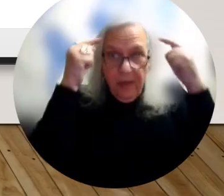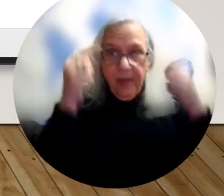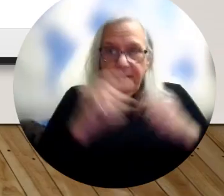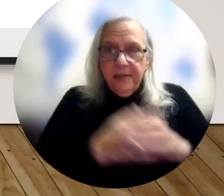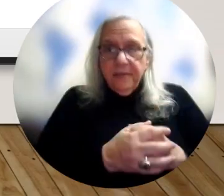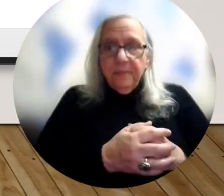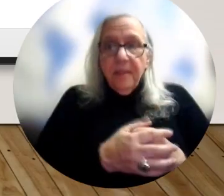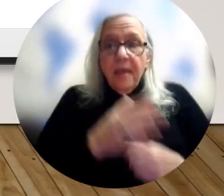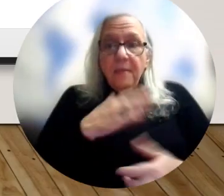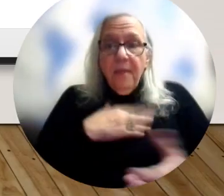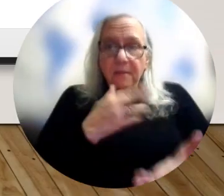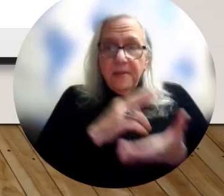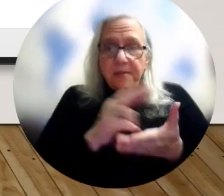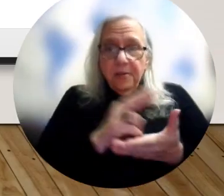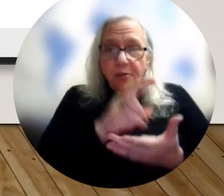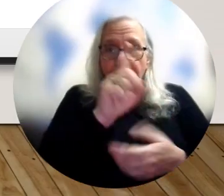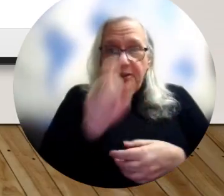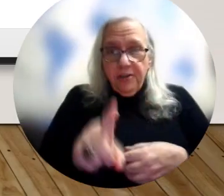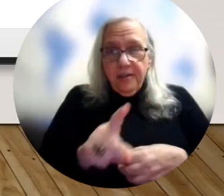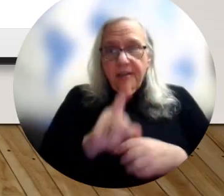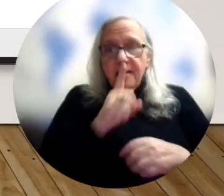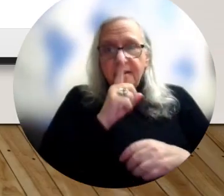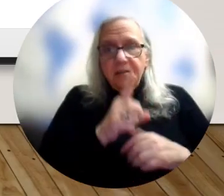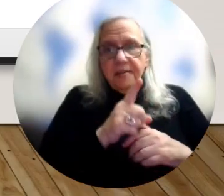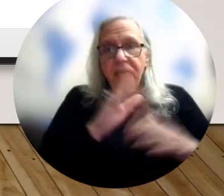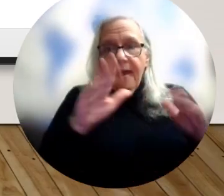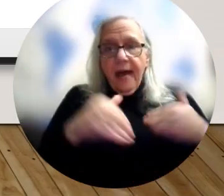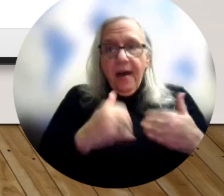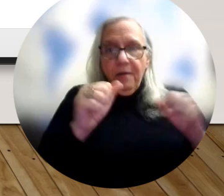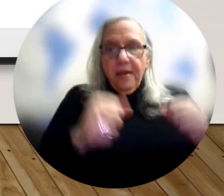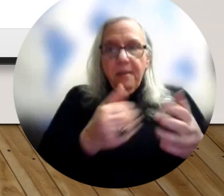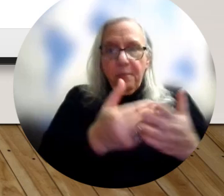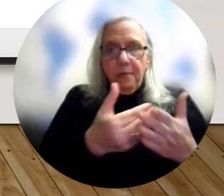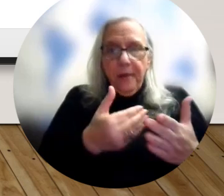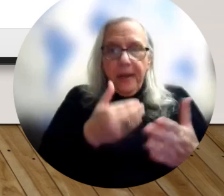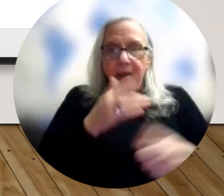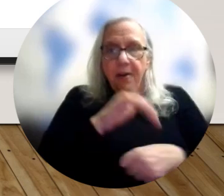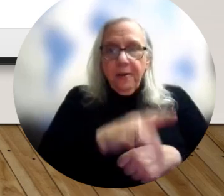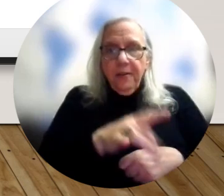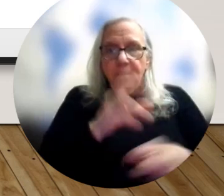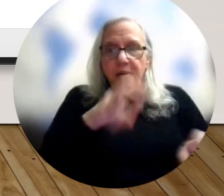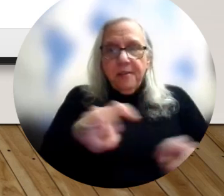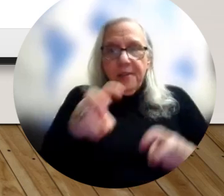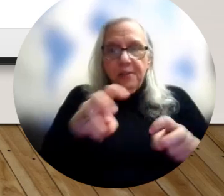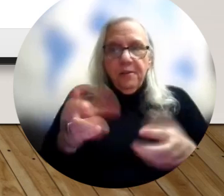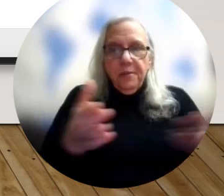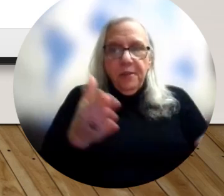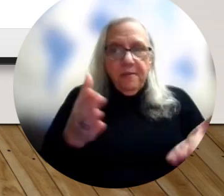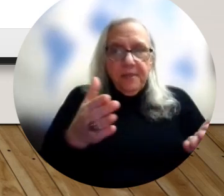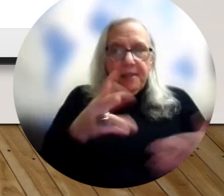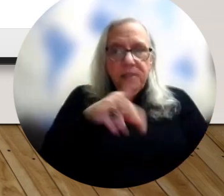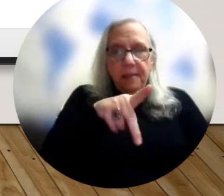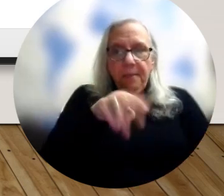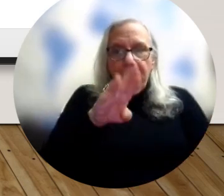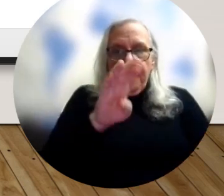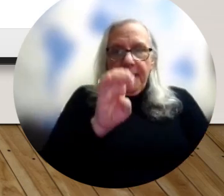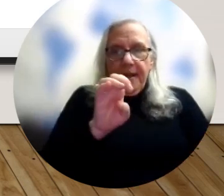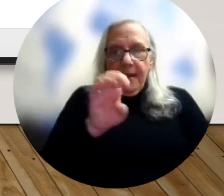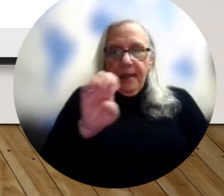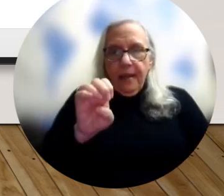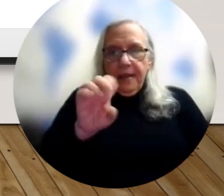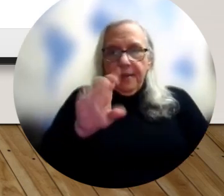This in mind, my research question is how can early transitional services,